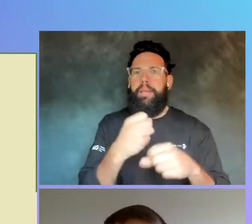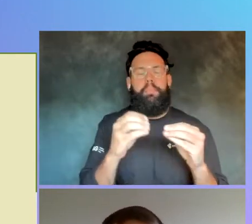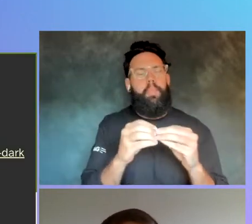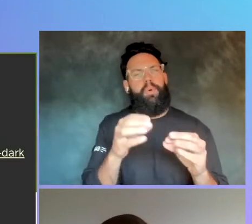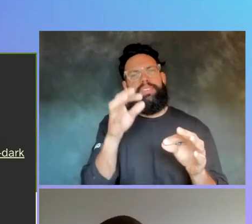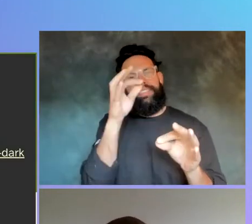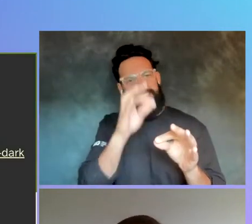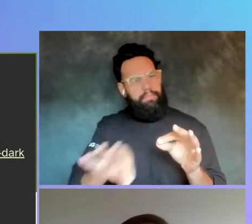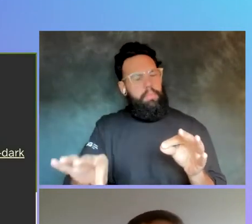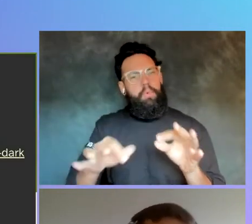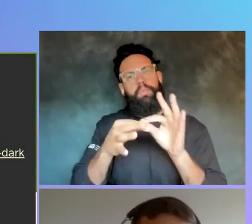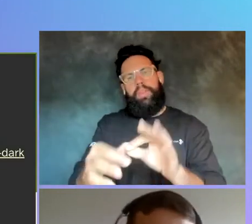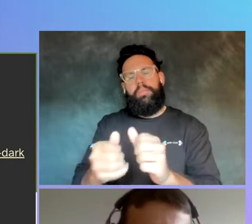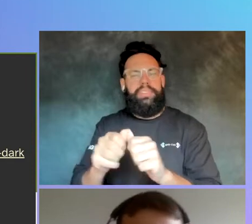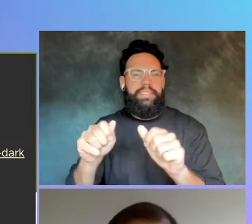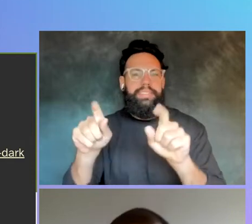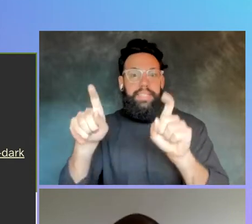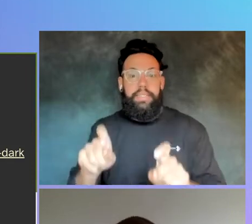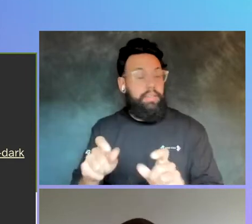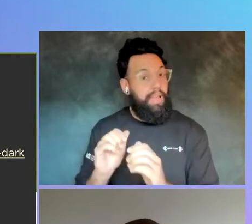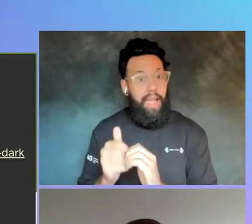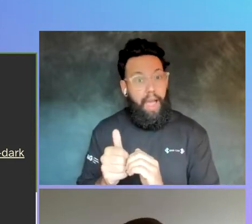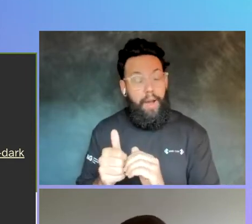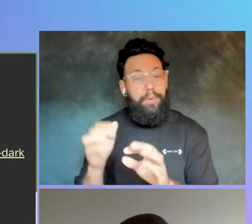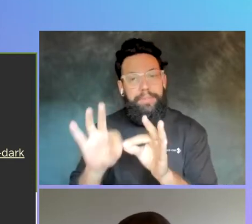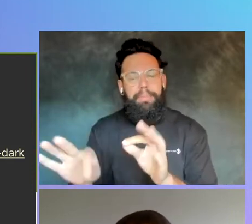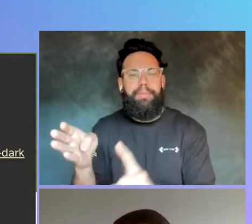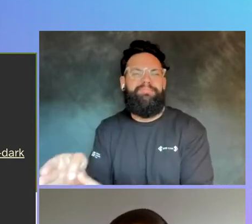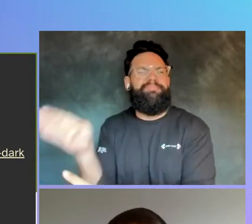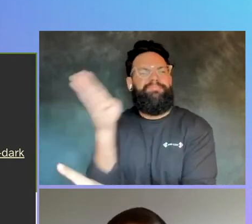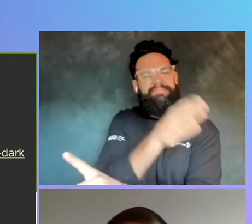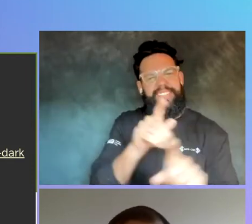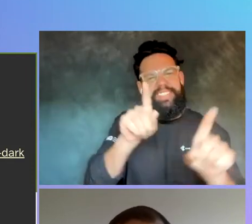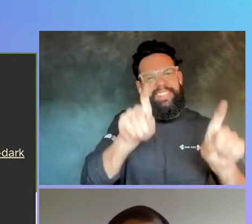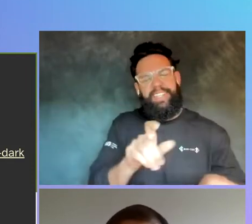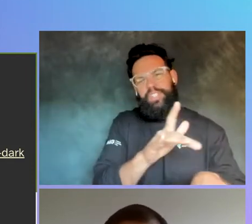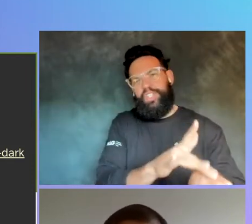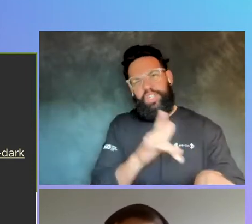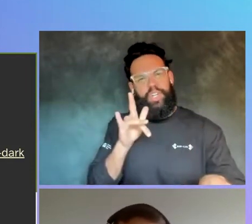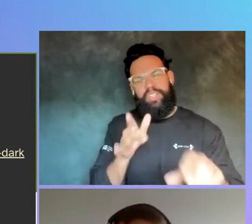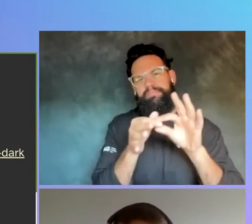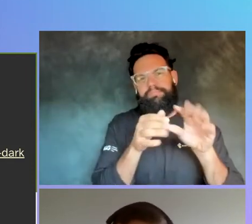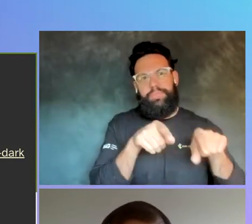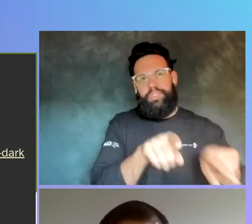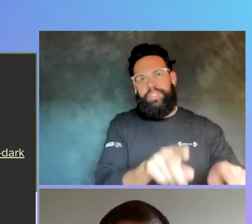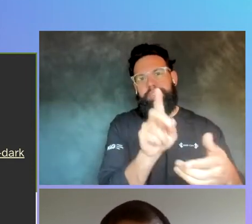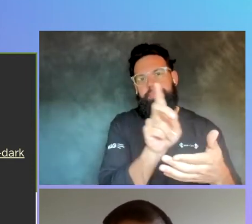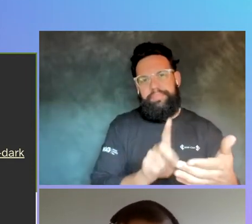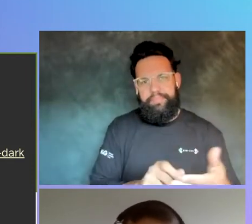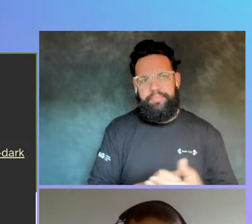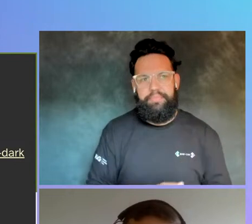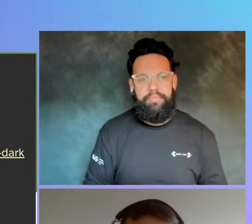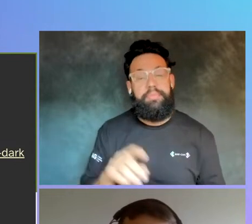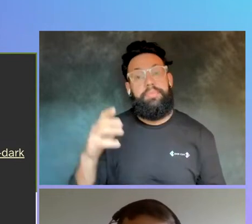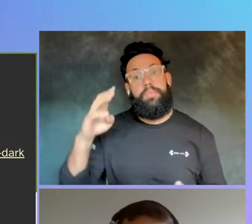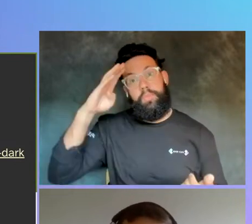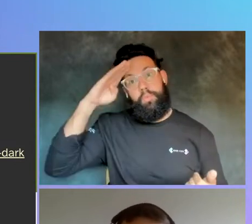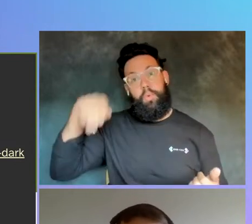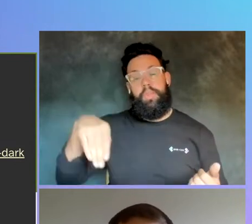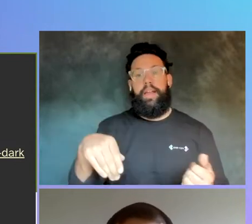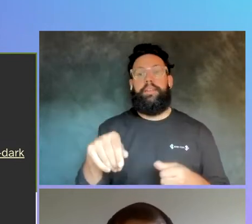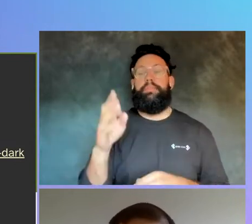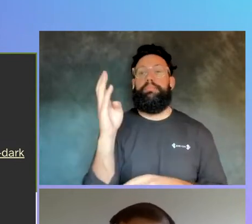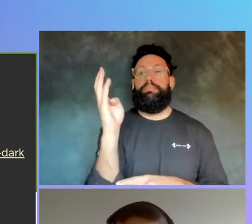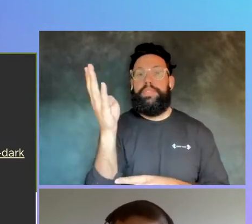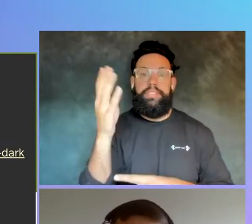point. First of all, just to let you know that the slides are available in a dark and a light theme as well, and